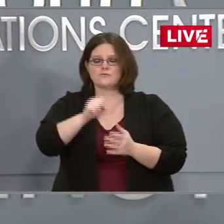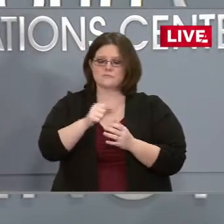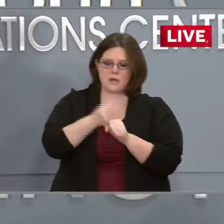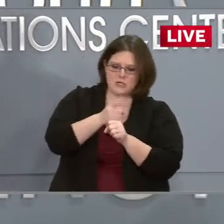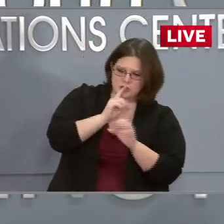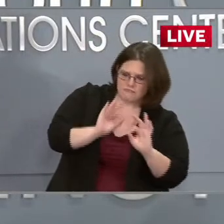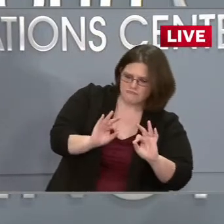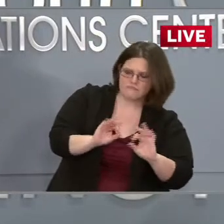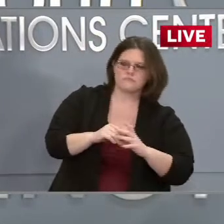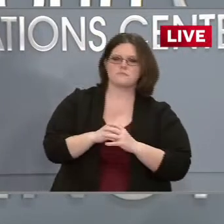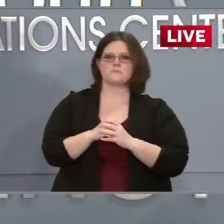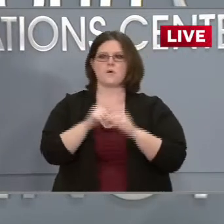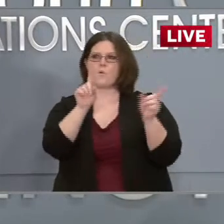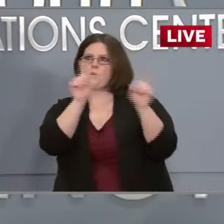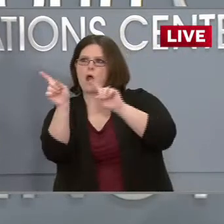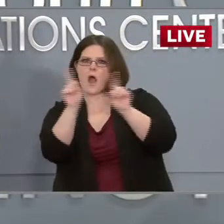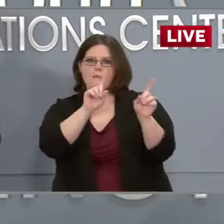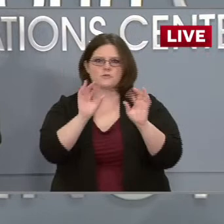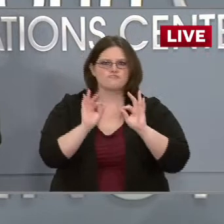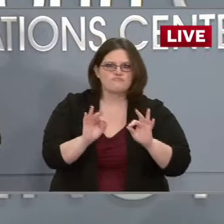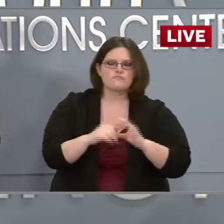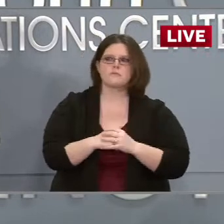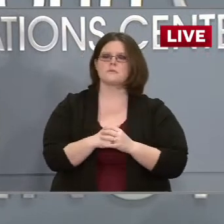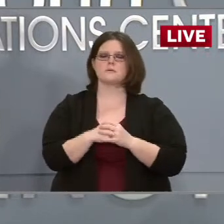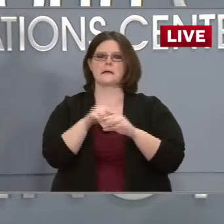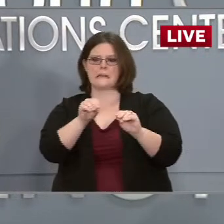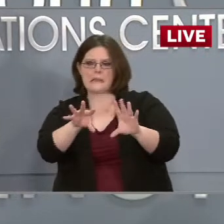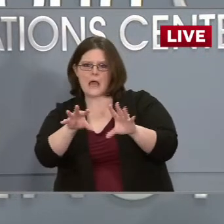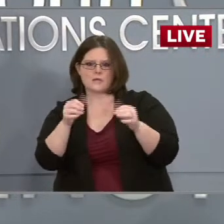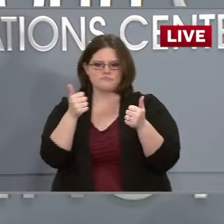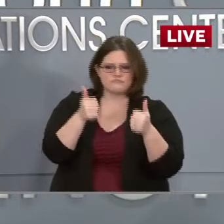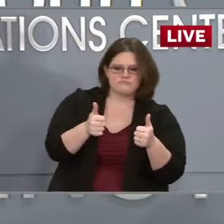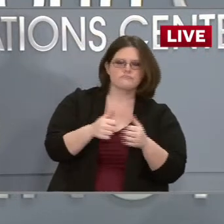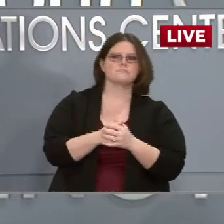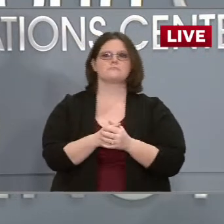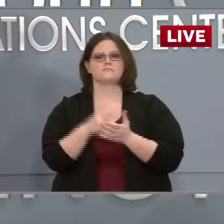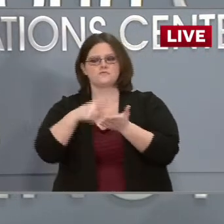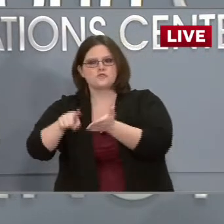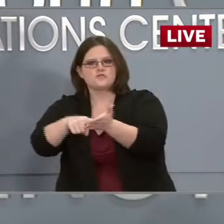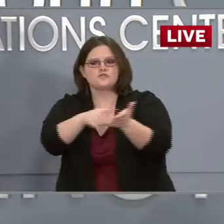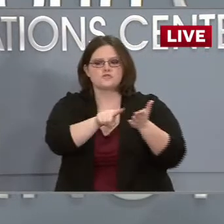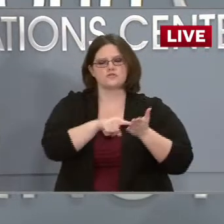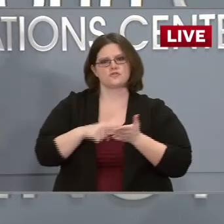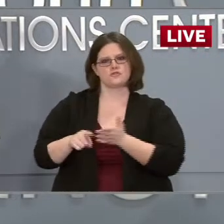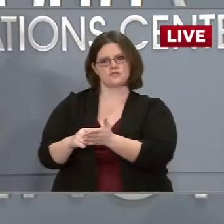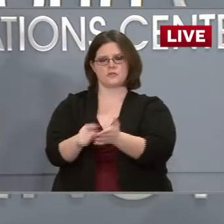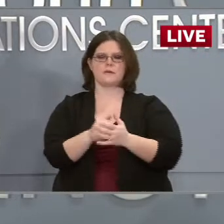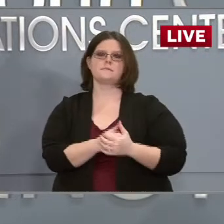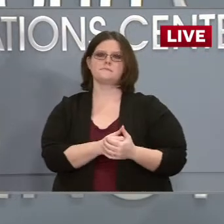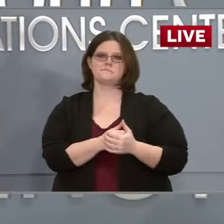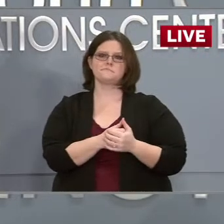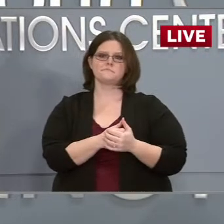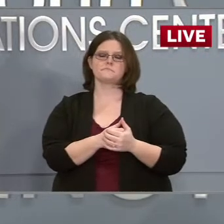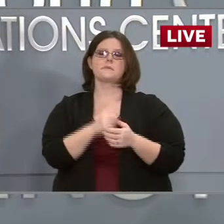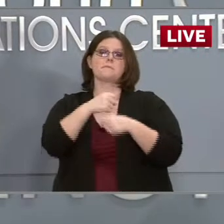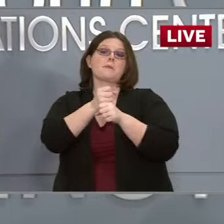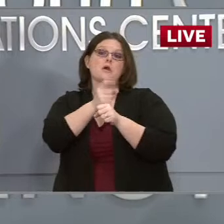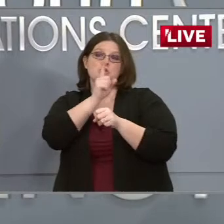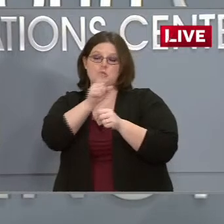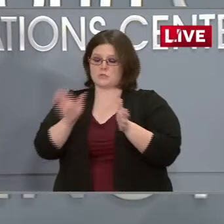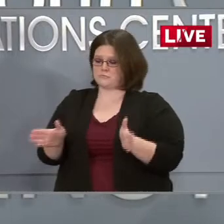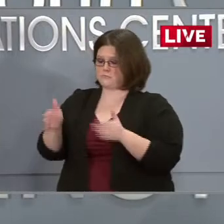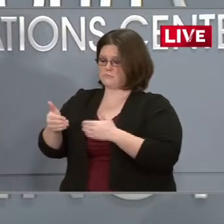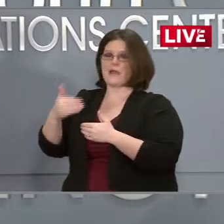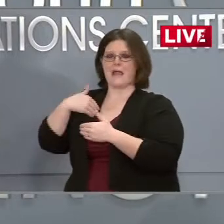conditions, and making sure all the lights are in good working order are essential. Additionally, make sure you have an emergency kit that includes